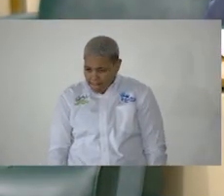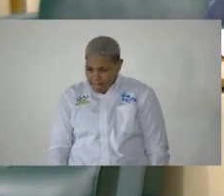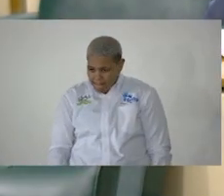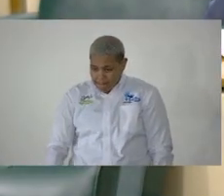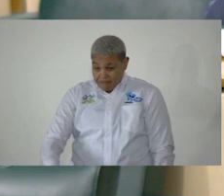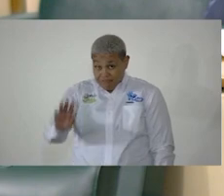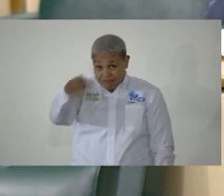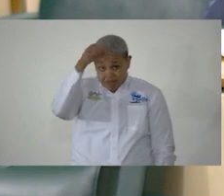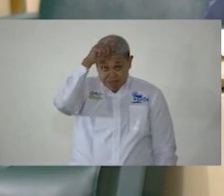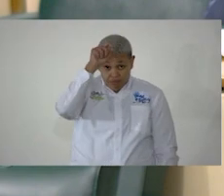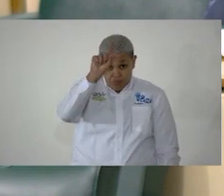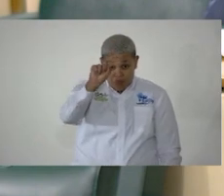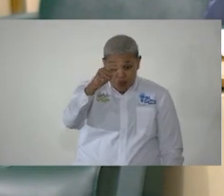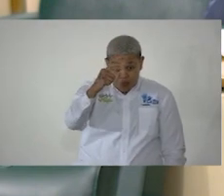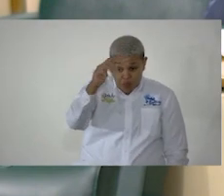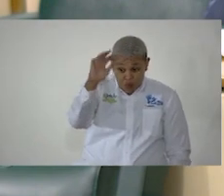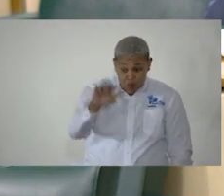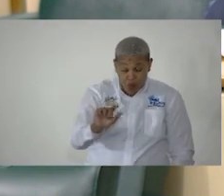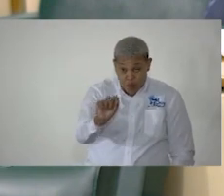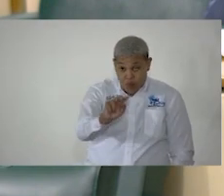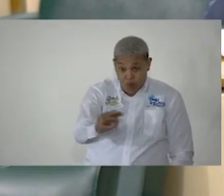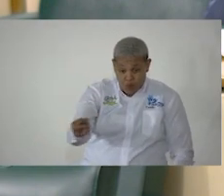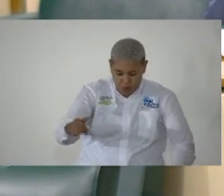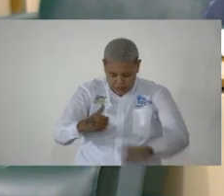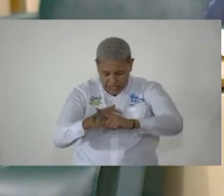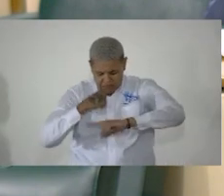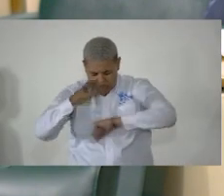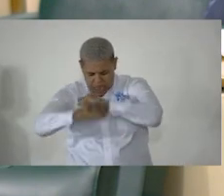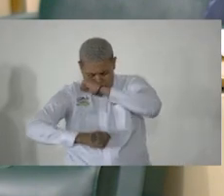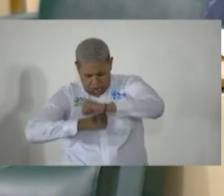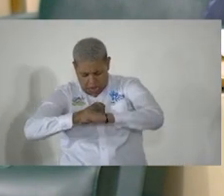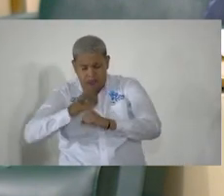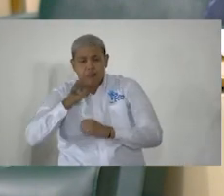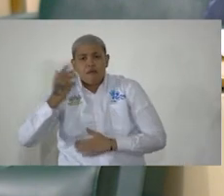I.e., 21-22 is the year